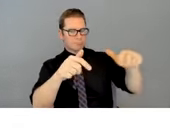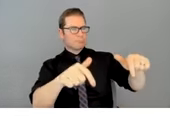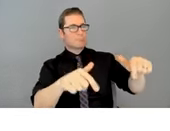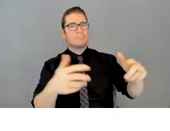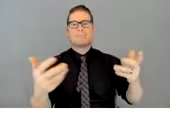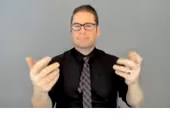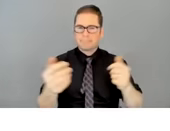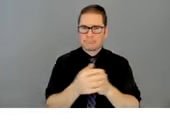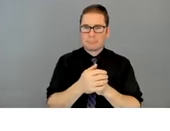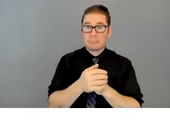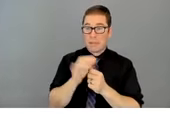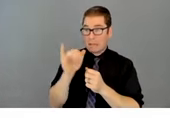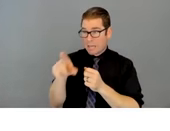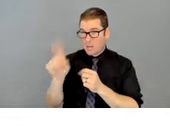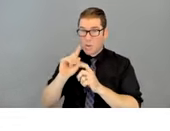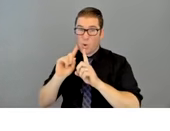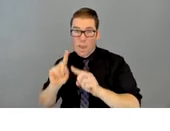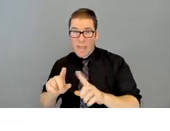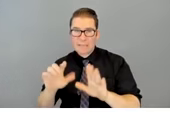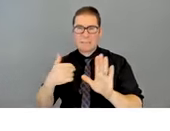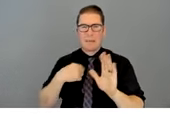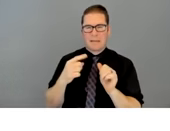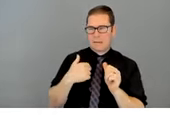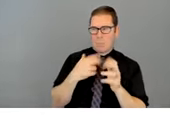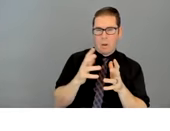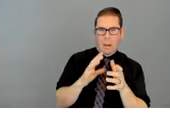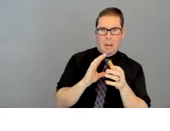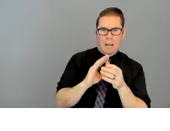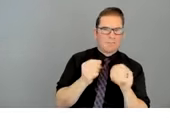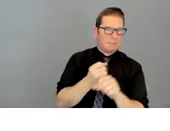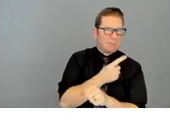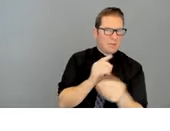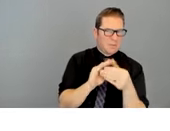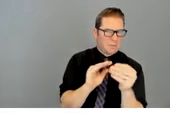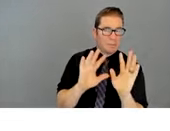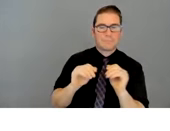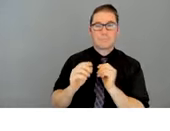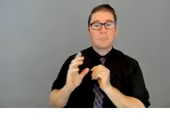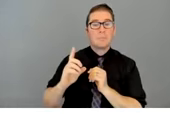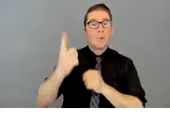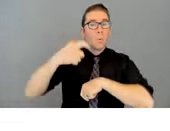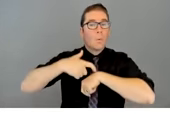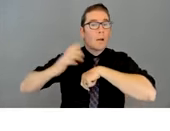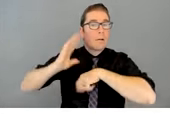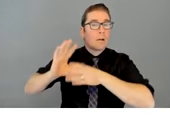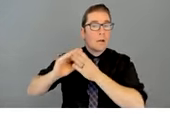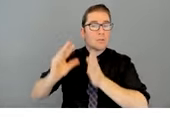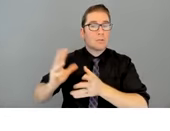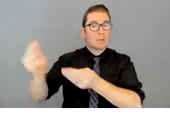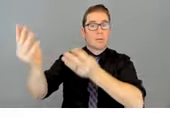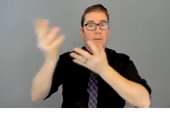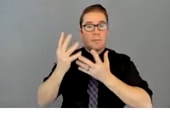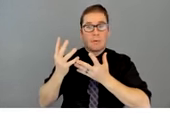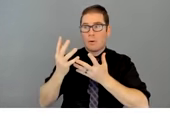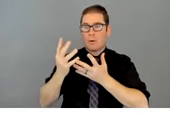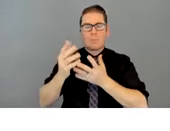want to hijack a little bit and tell a really quick story. I had a student tell me that the only reason that she